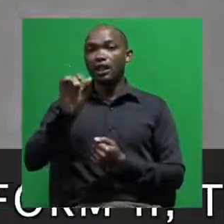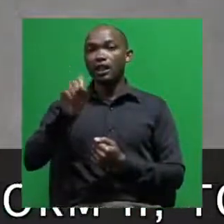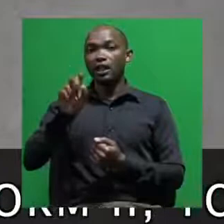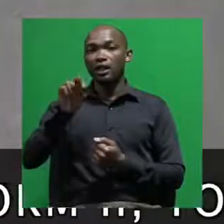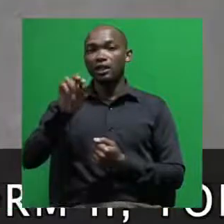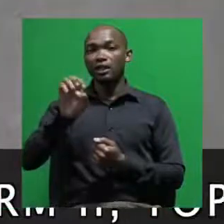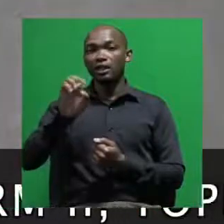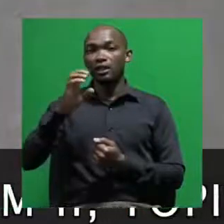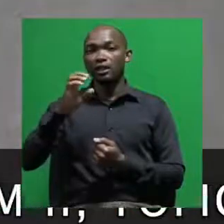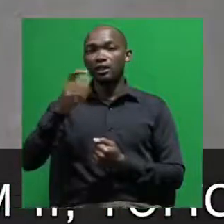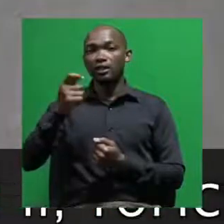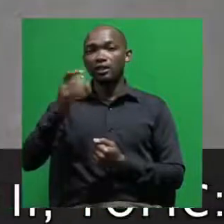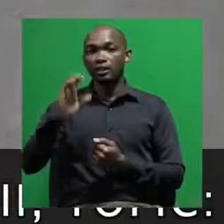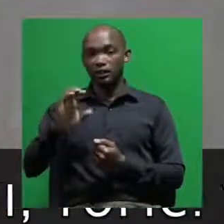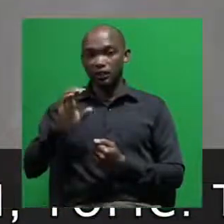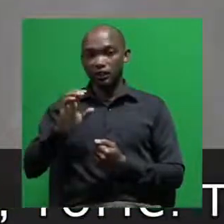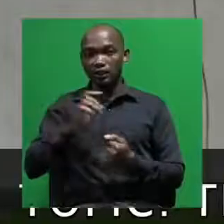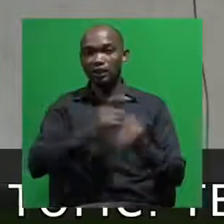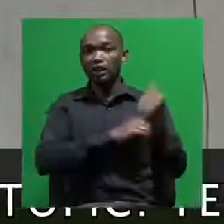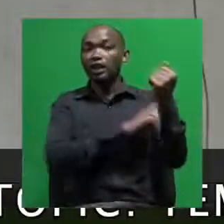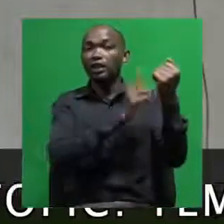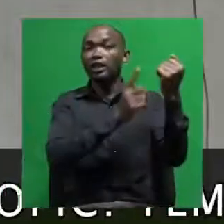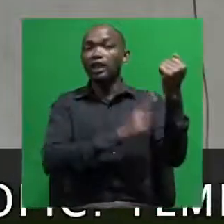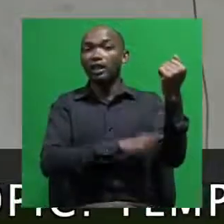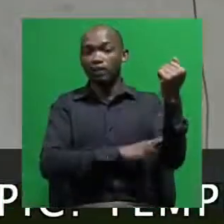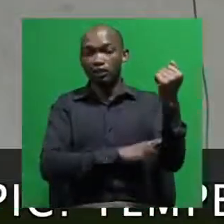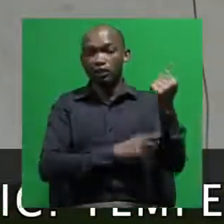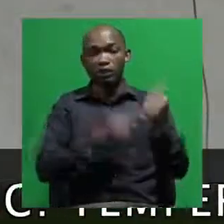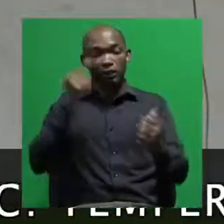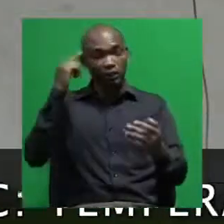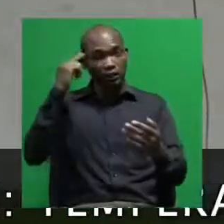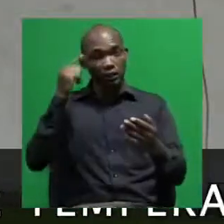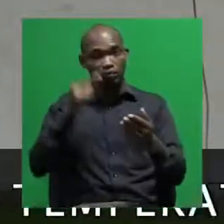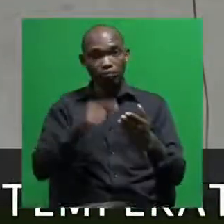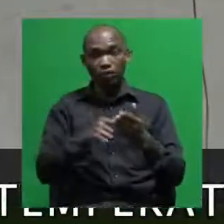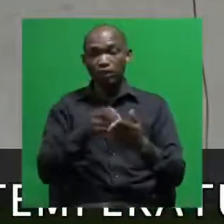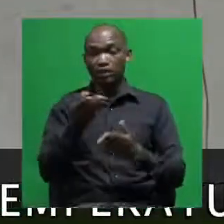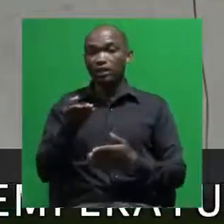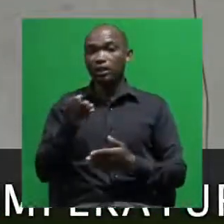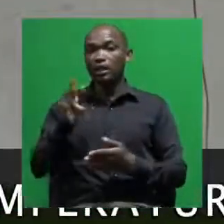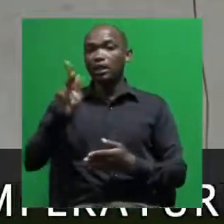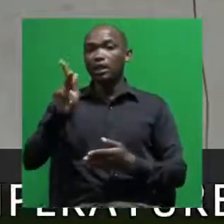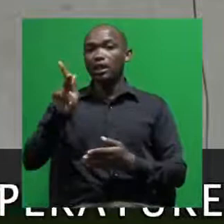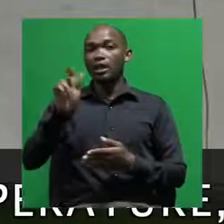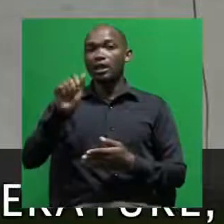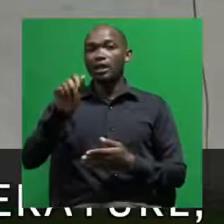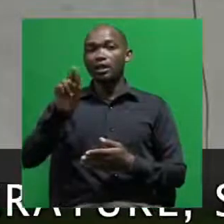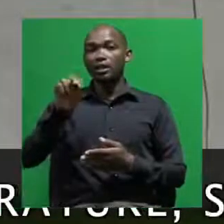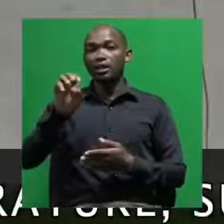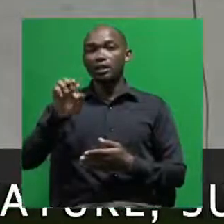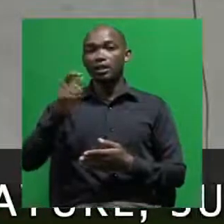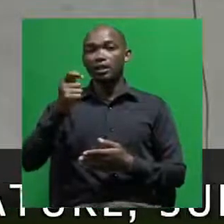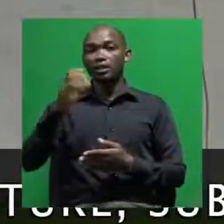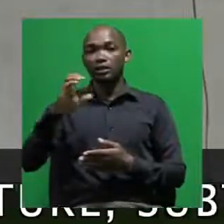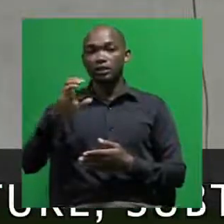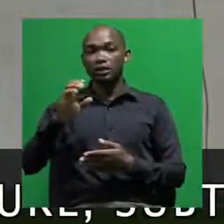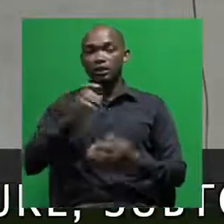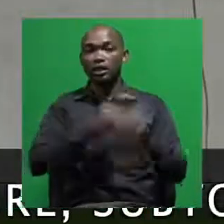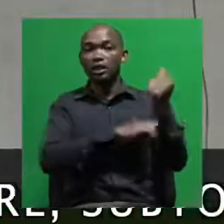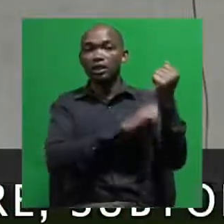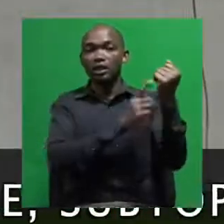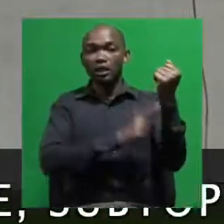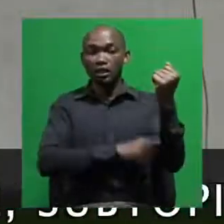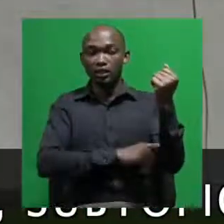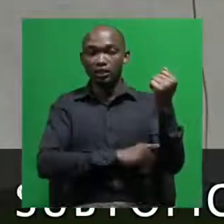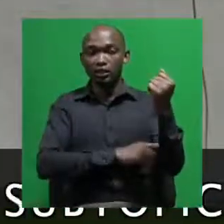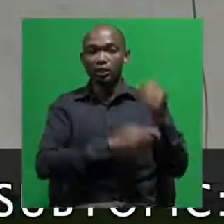This meaning that the kinetic energy is just directly proportional to the velocity of the